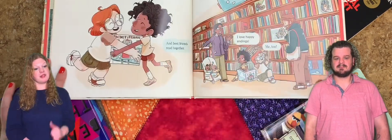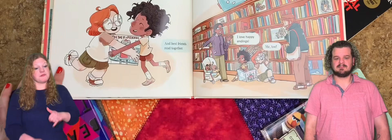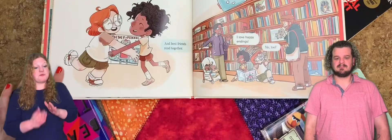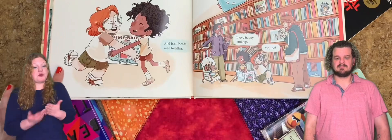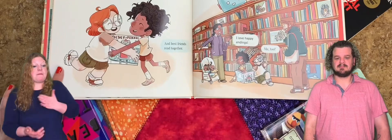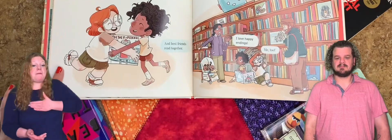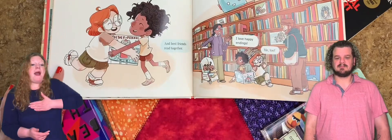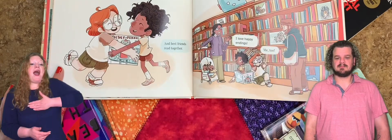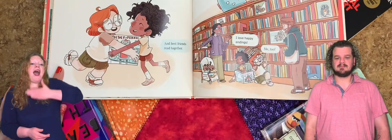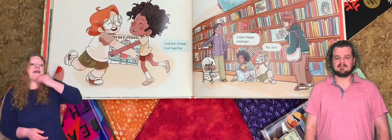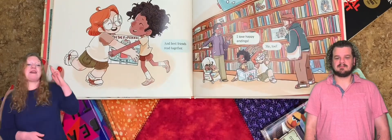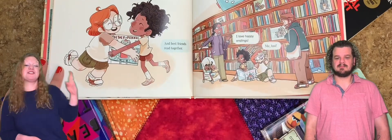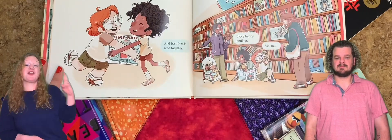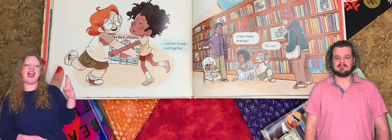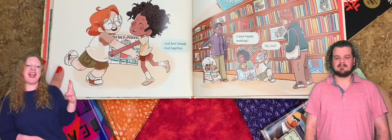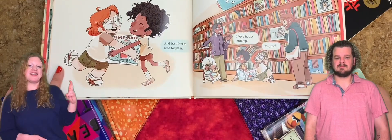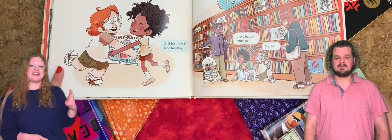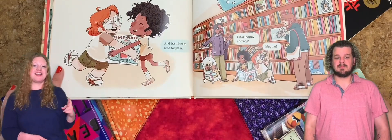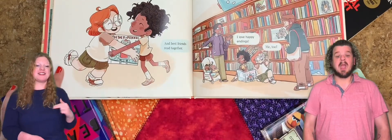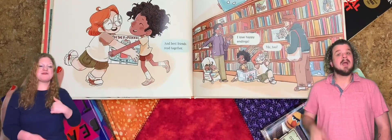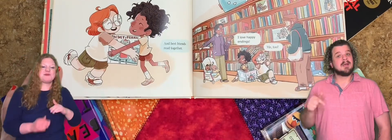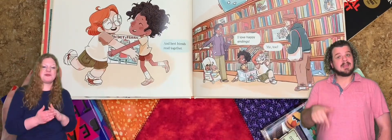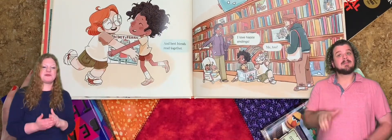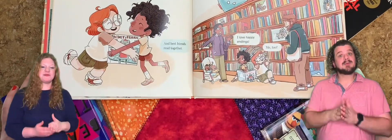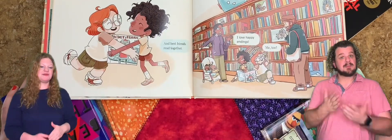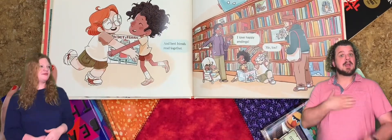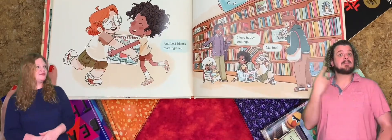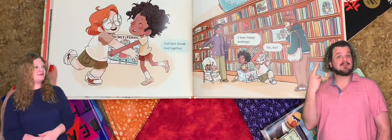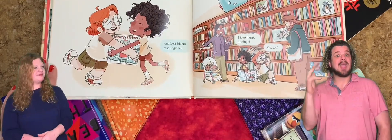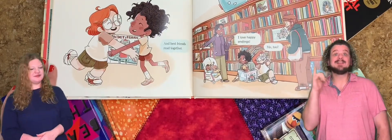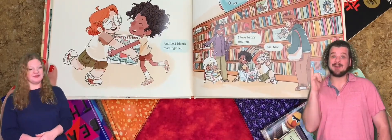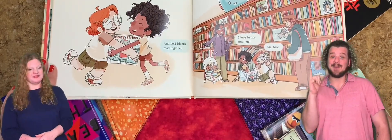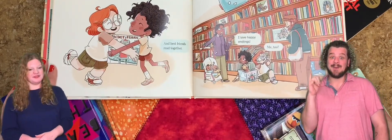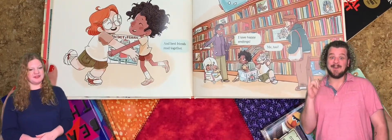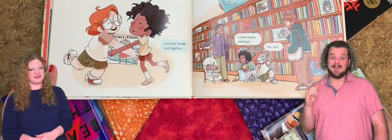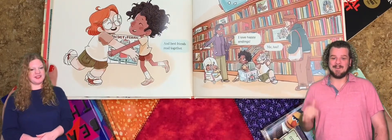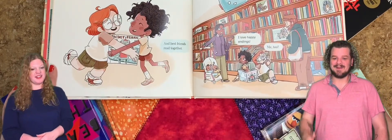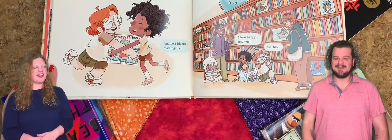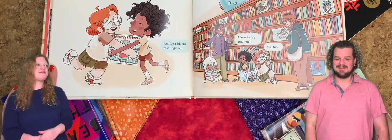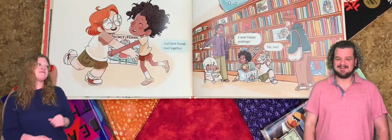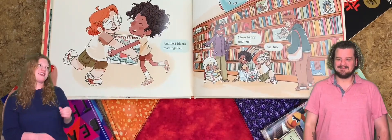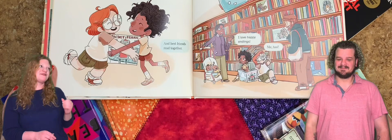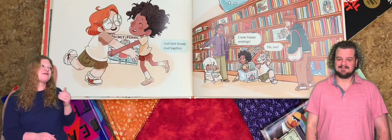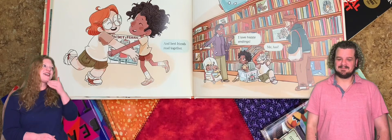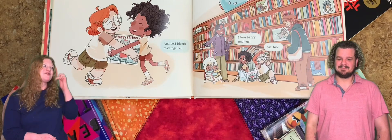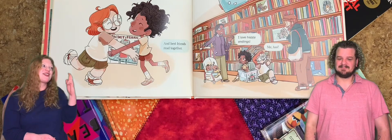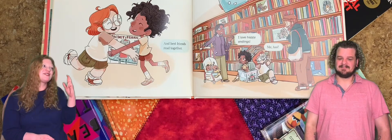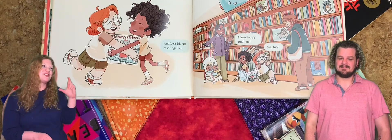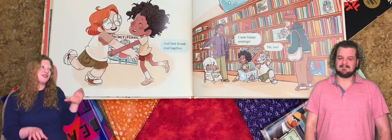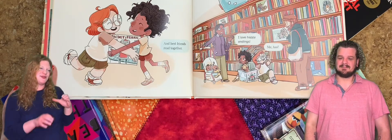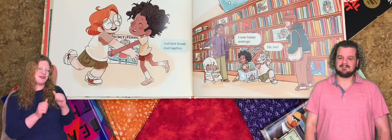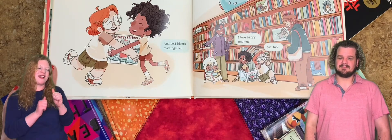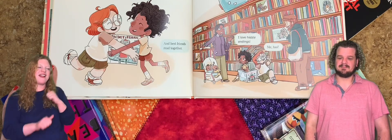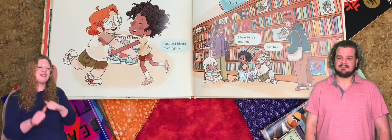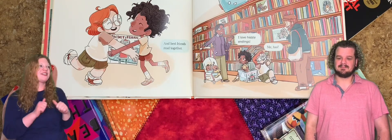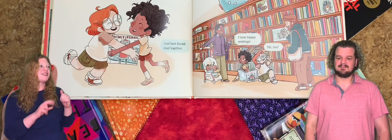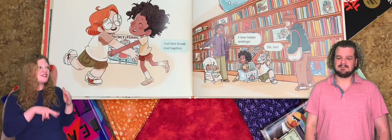This book is my best friend. This book is my best friend, too. And best friends